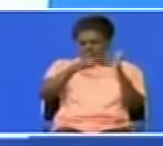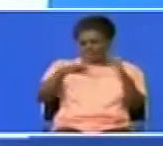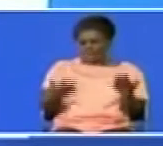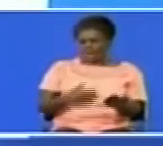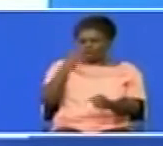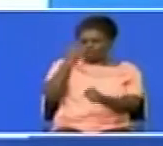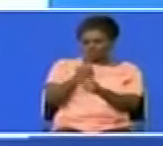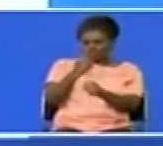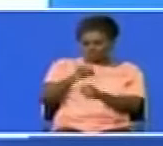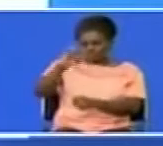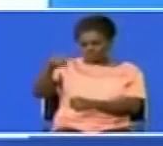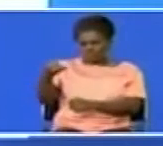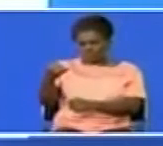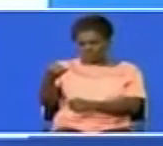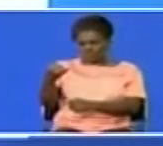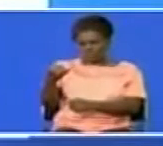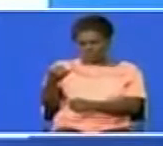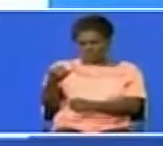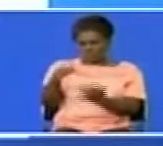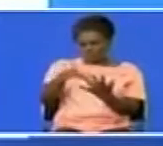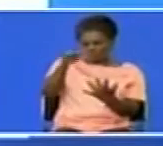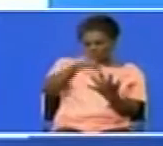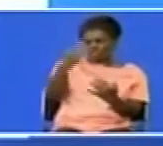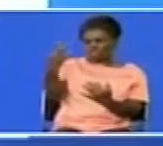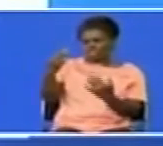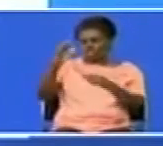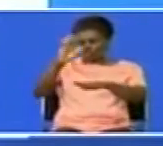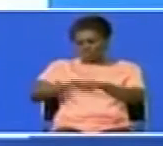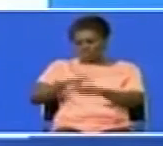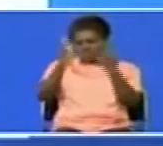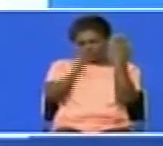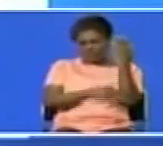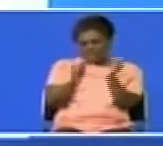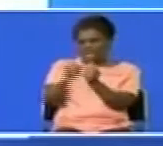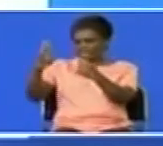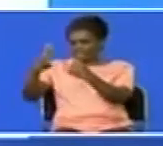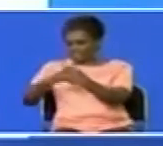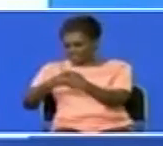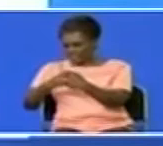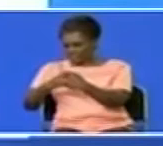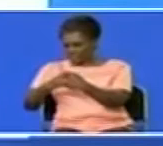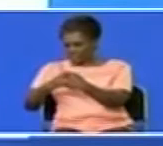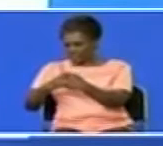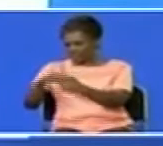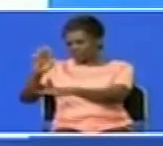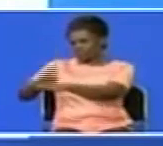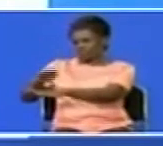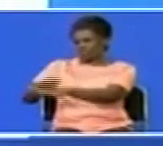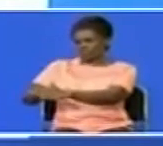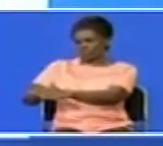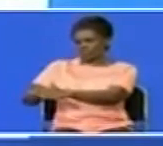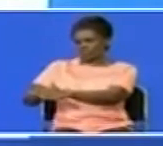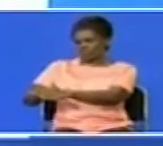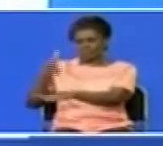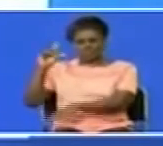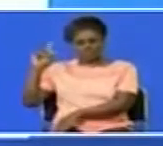performance. So far, we gave you three options, good, bad, and average. 19% of you on Twitter said good, the performance of